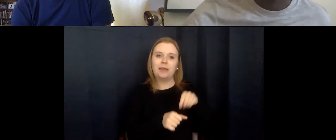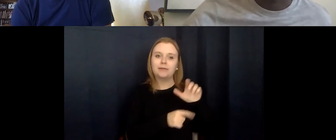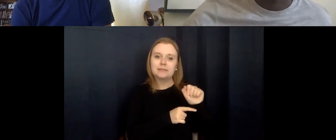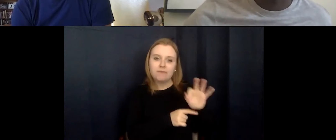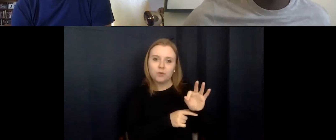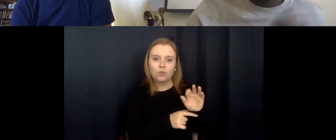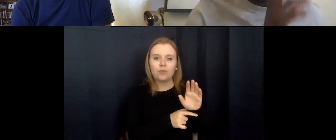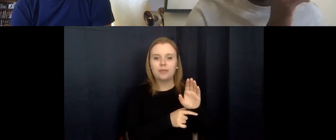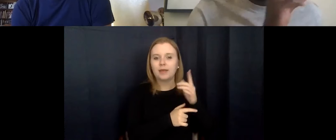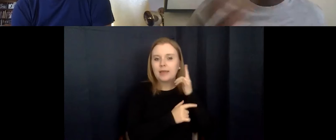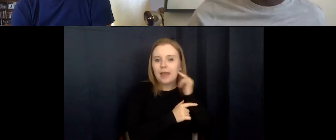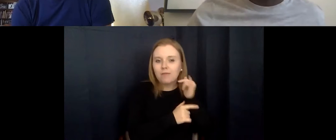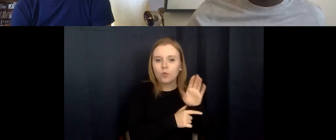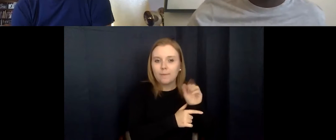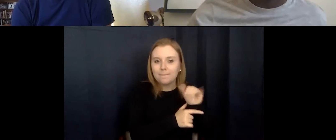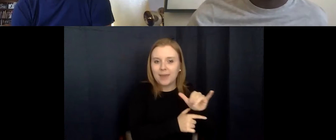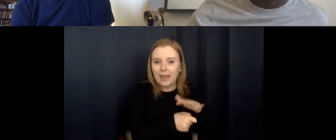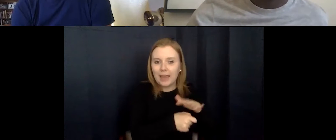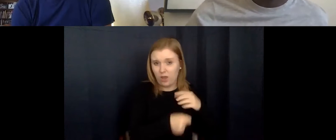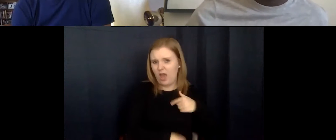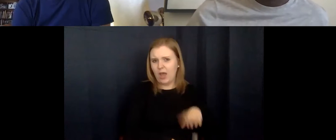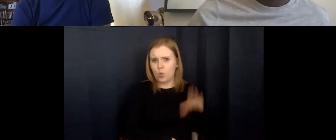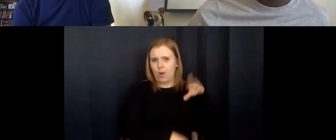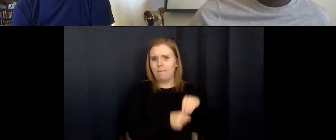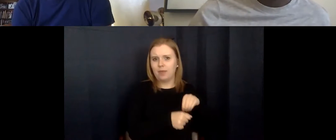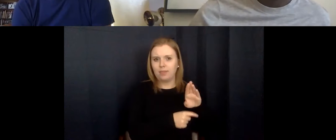in general, because I grew up in the Bay Area,